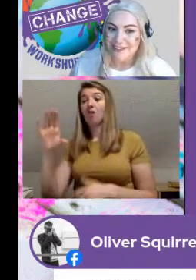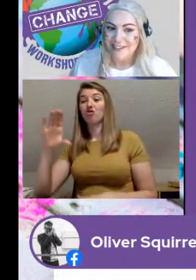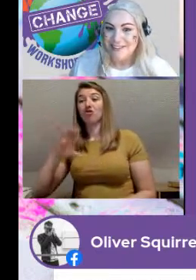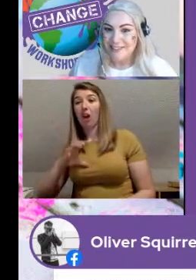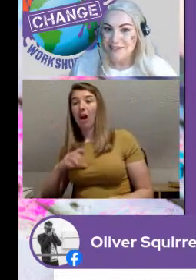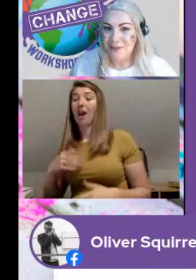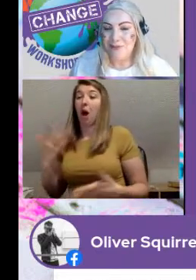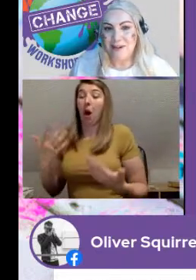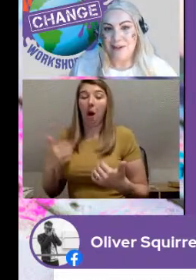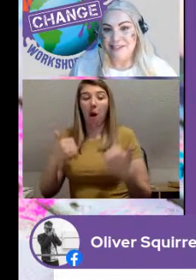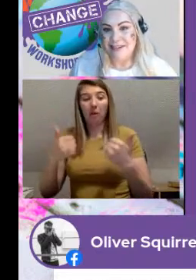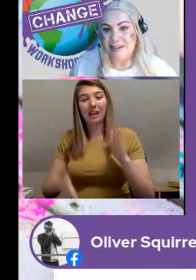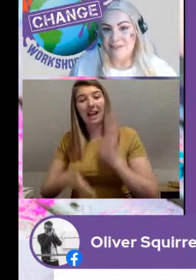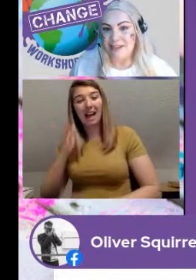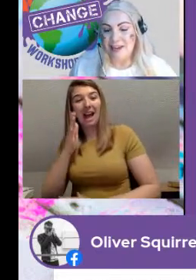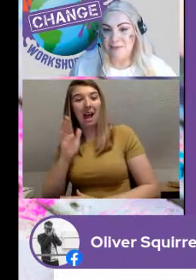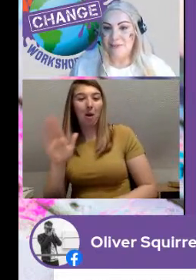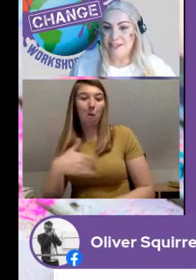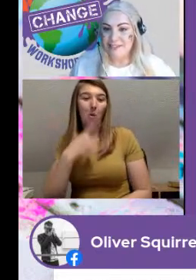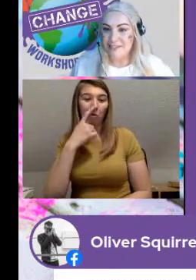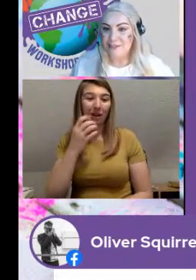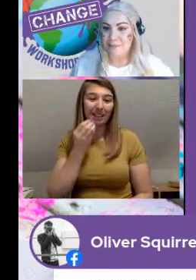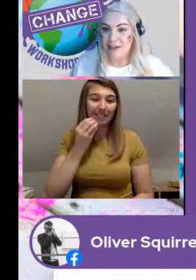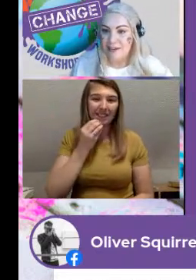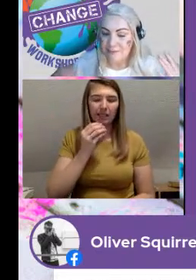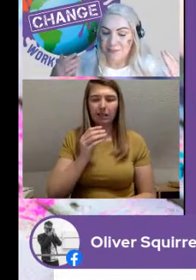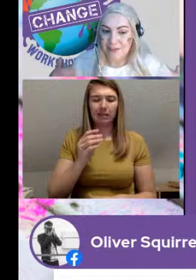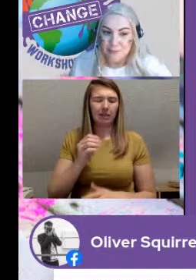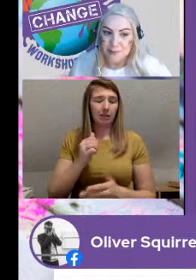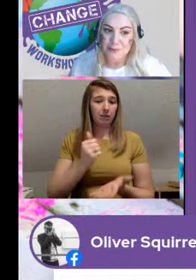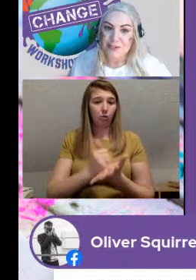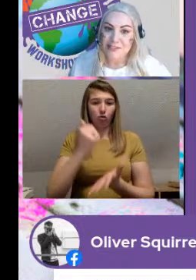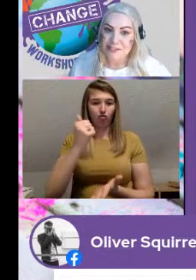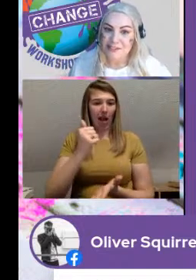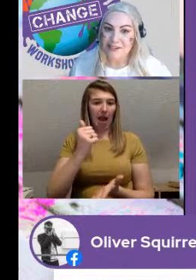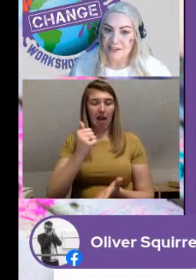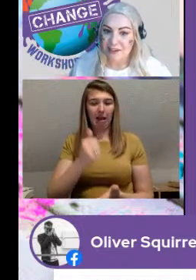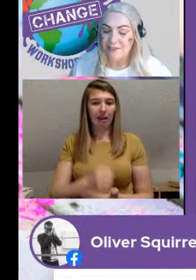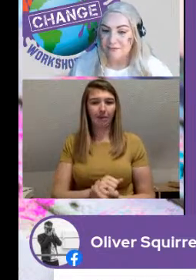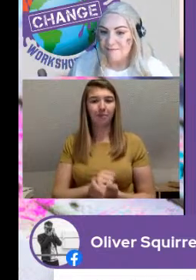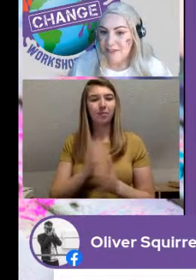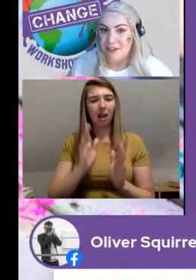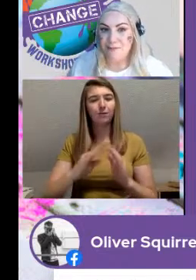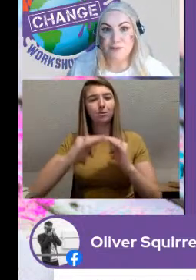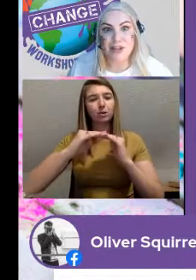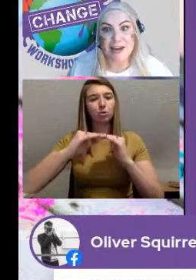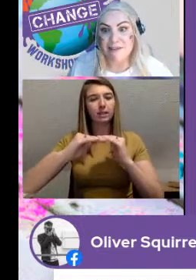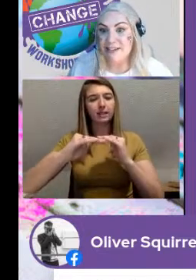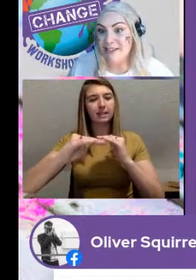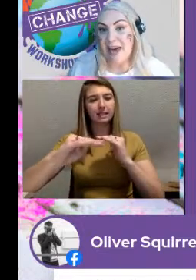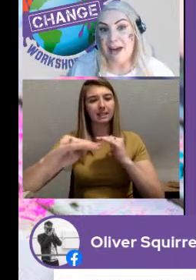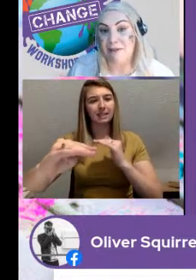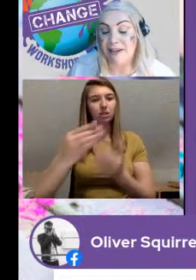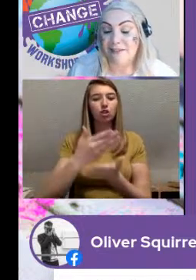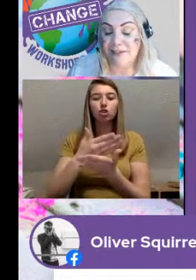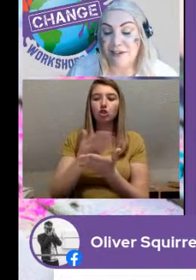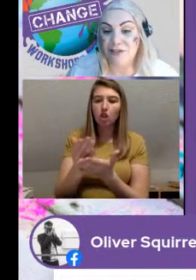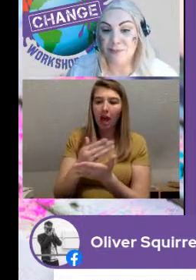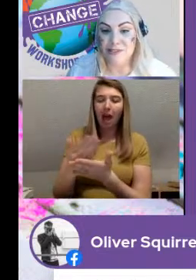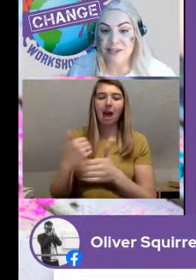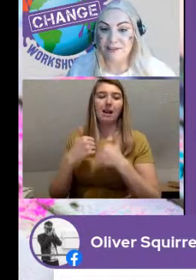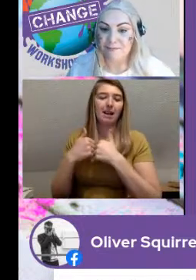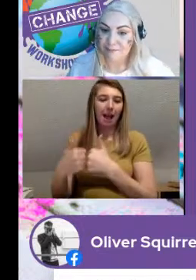And it's not a great way to live, is it? We need to sort of be a little bit more consistent, and, you know, sharing is